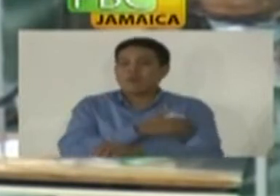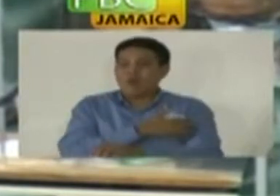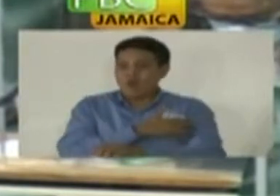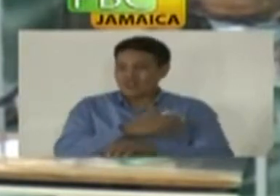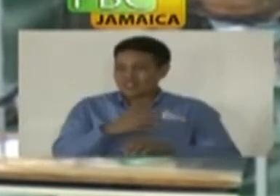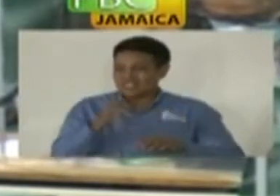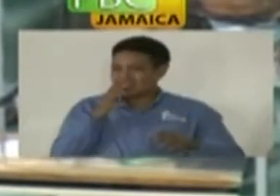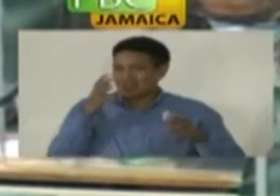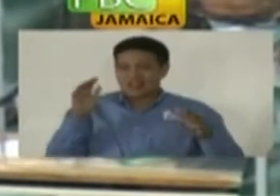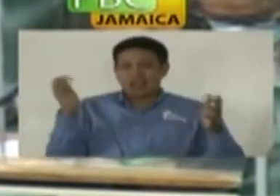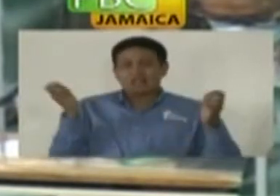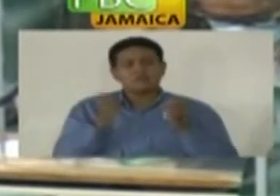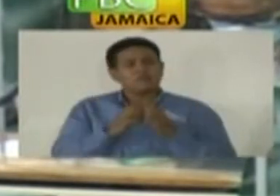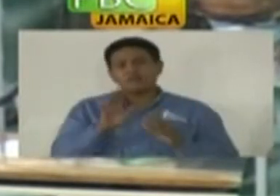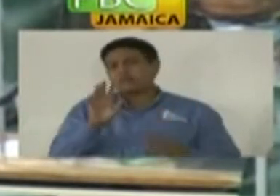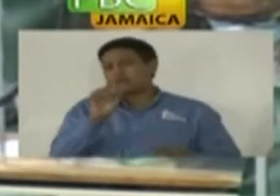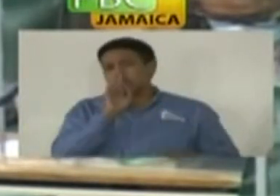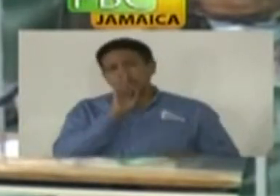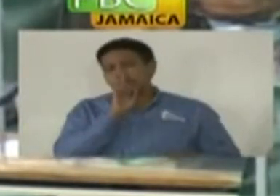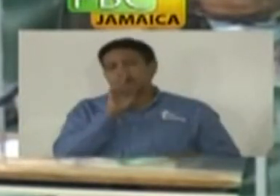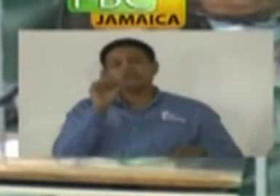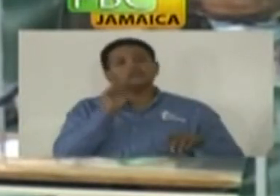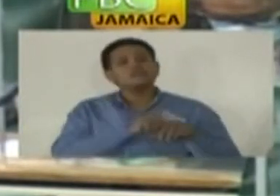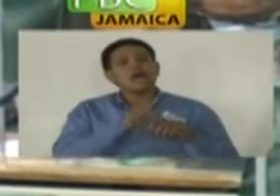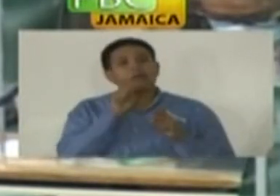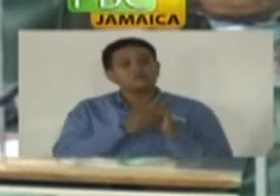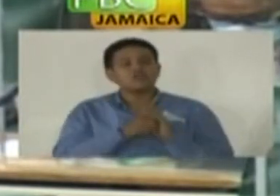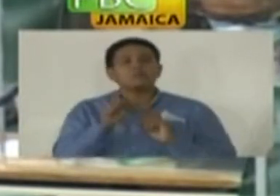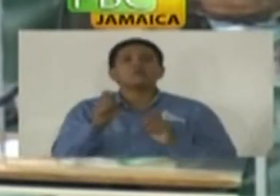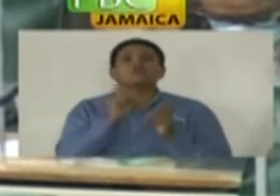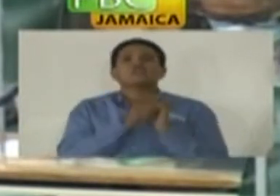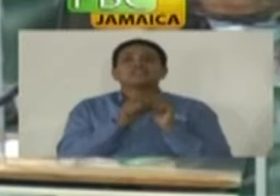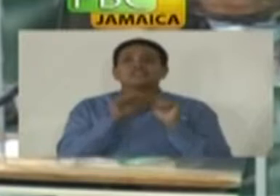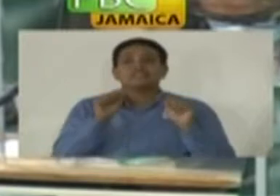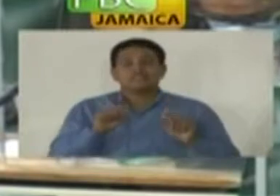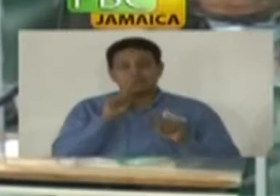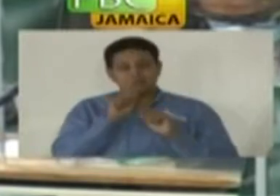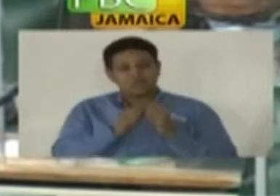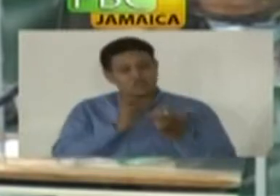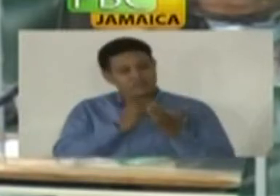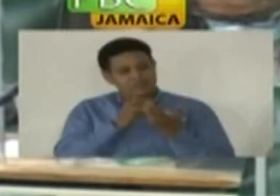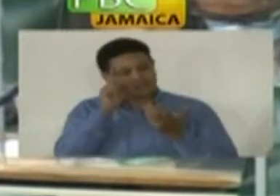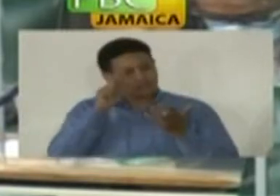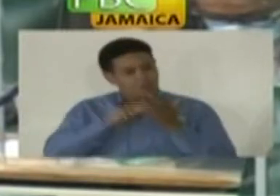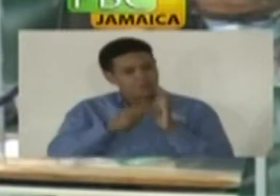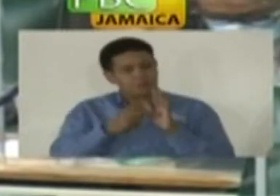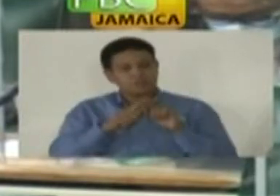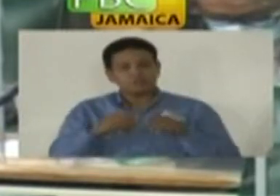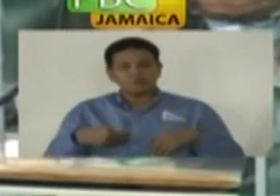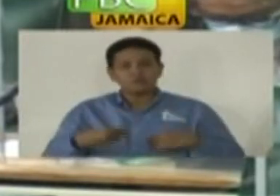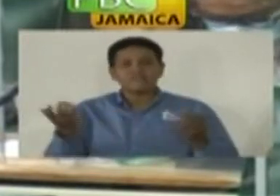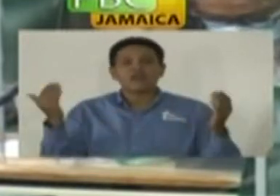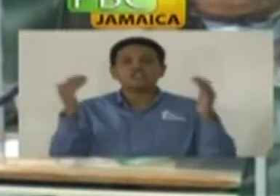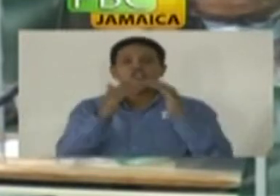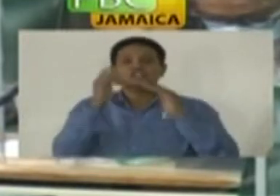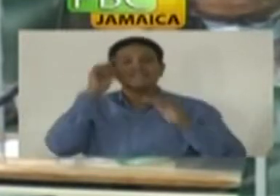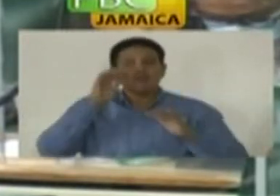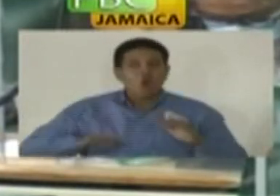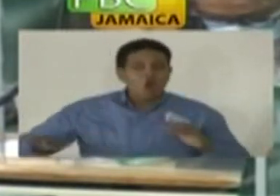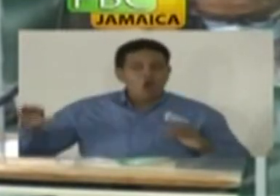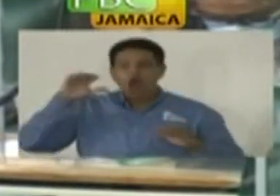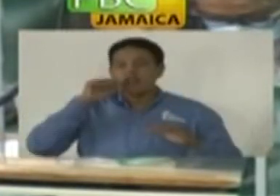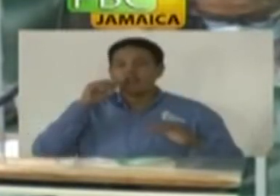change our systems to ensure that we're remaining fit for purpose and delivering justice to the whole of society.